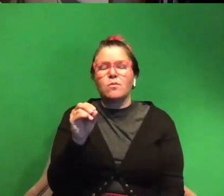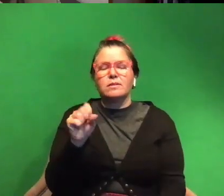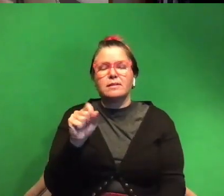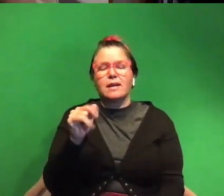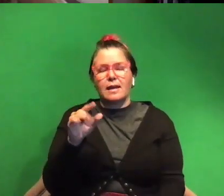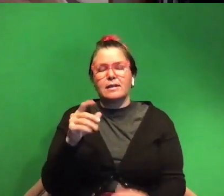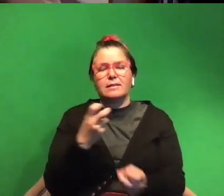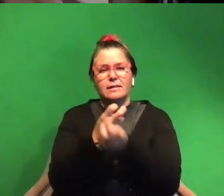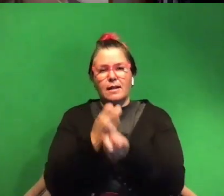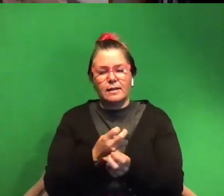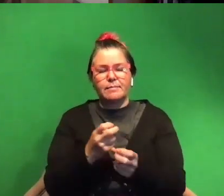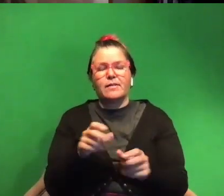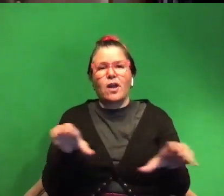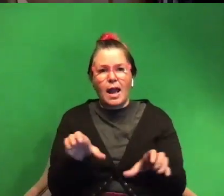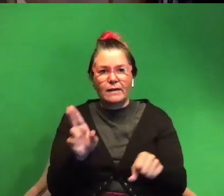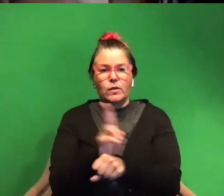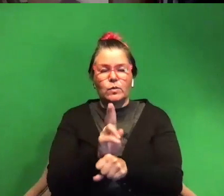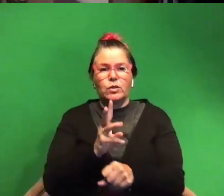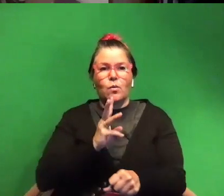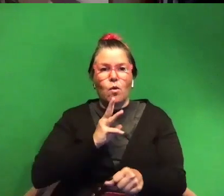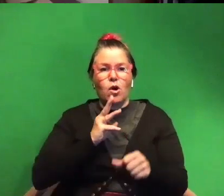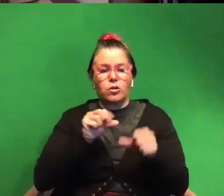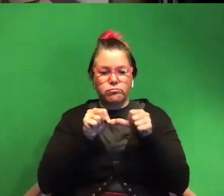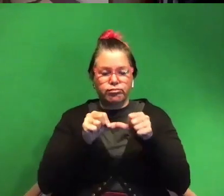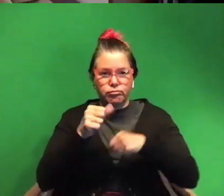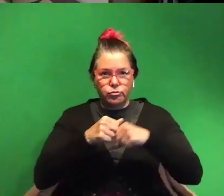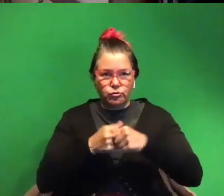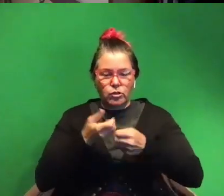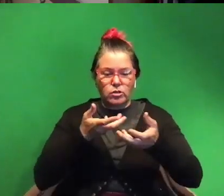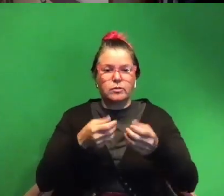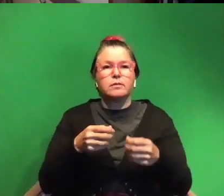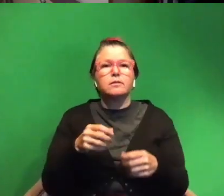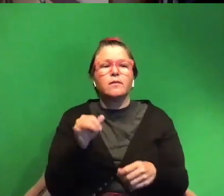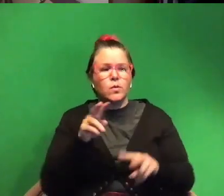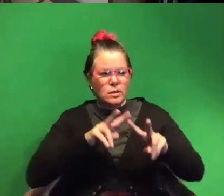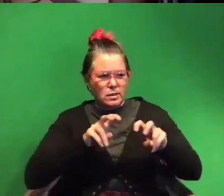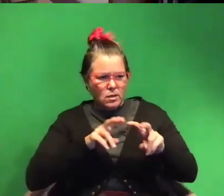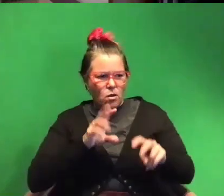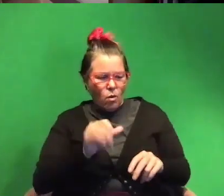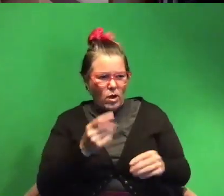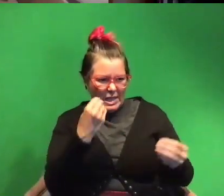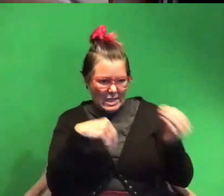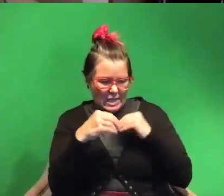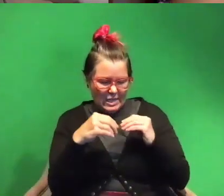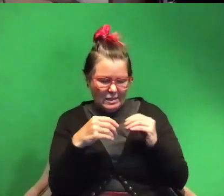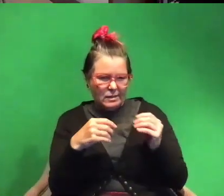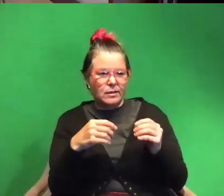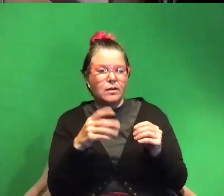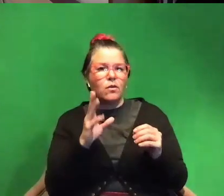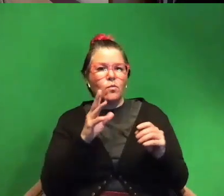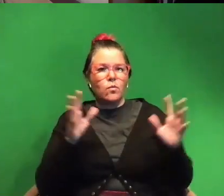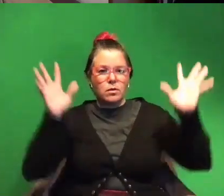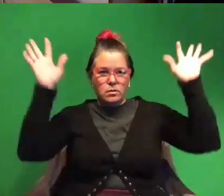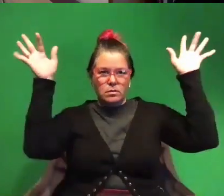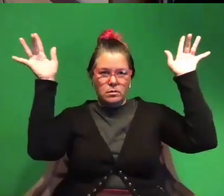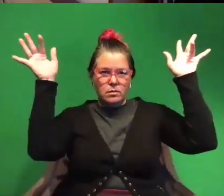means that they actively use water in order to maintain their structure. So if you were to watch a coral eating, for instance, it's going to put its tentacles out and it's